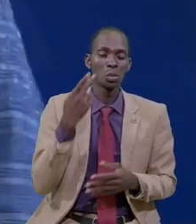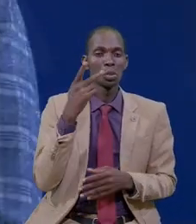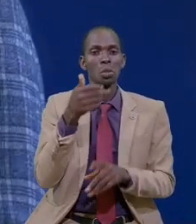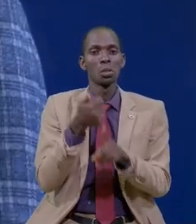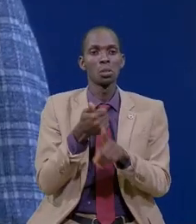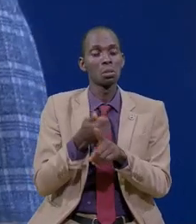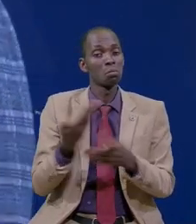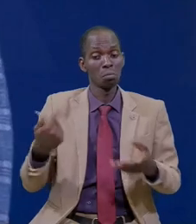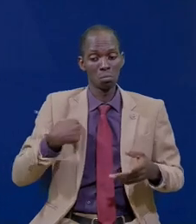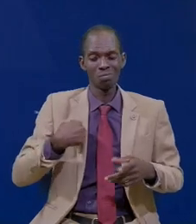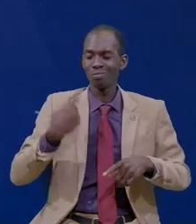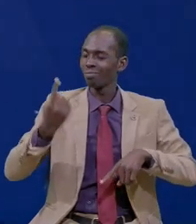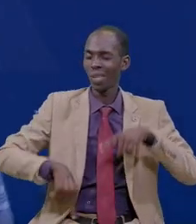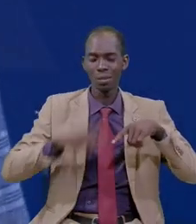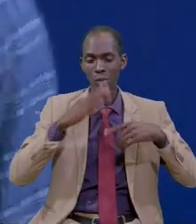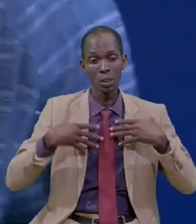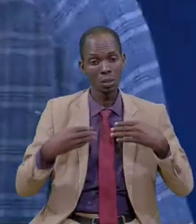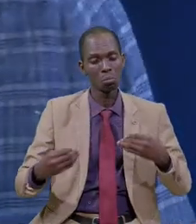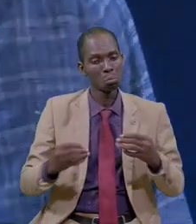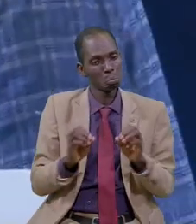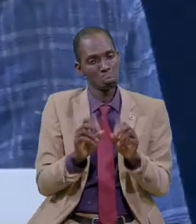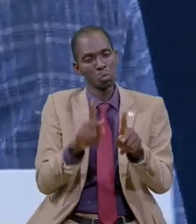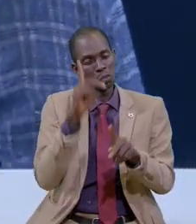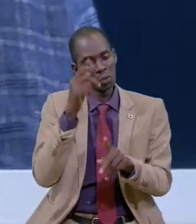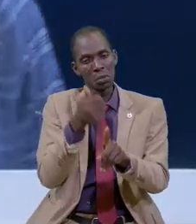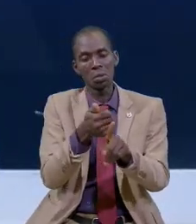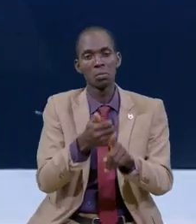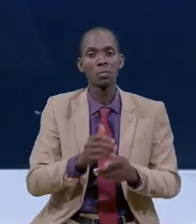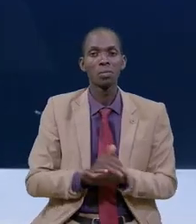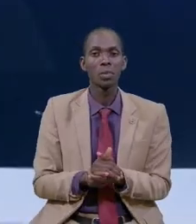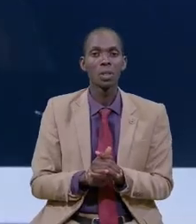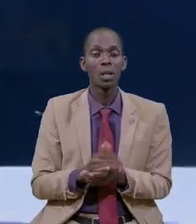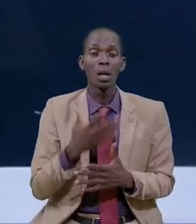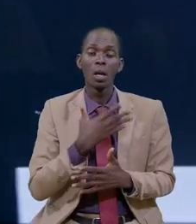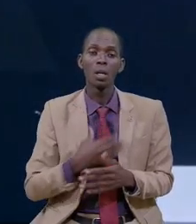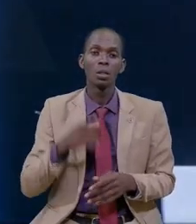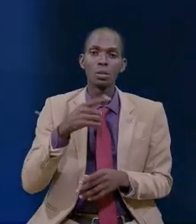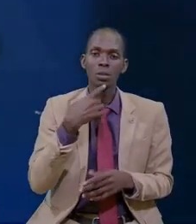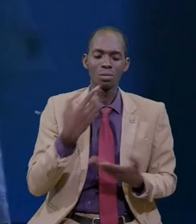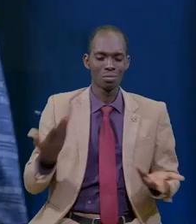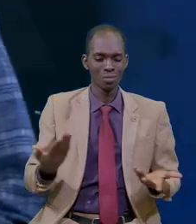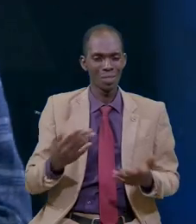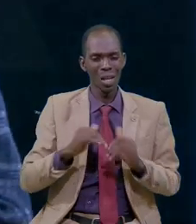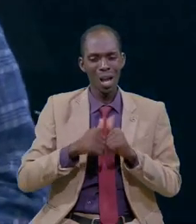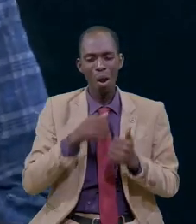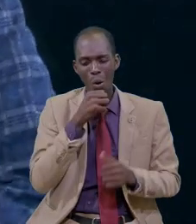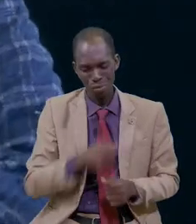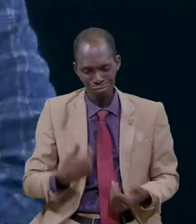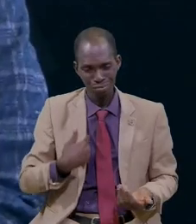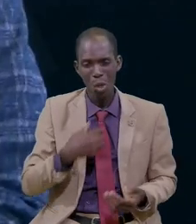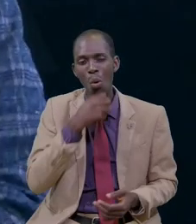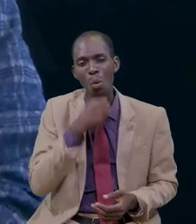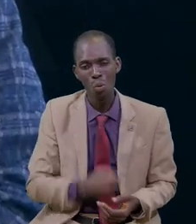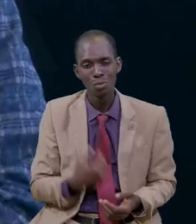be healed. Maintenant, si tu te considères et quand ton cas impossible à guérir. How old am I now? Am I looking for